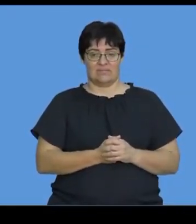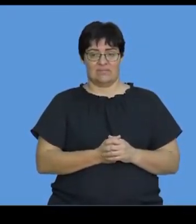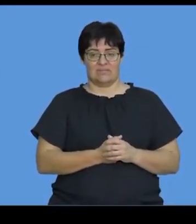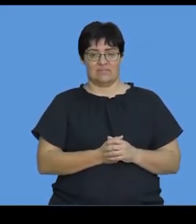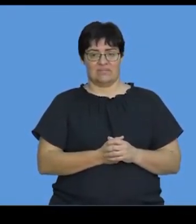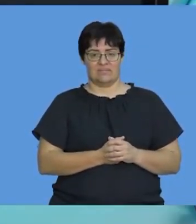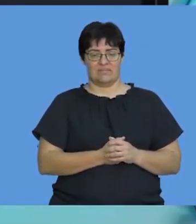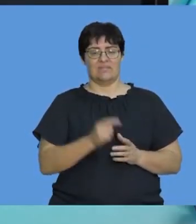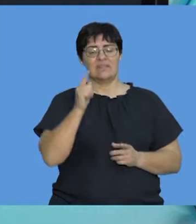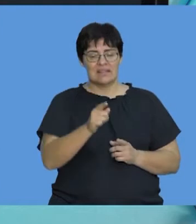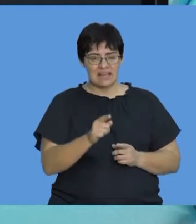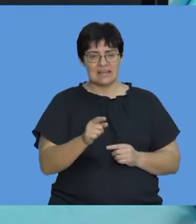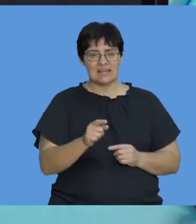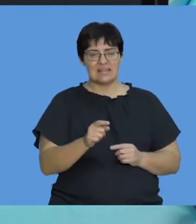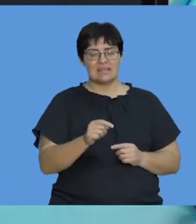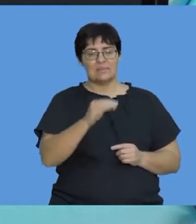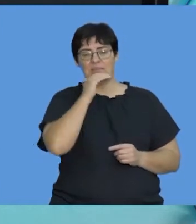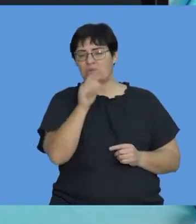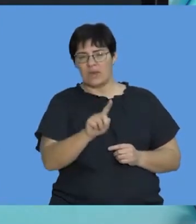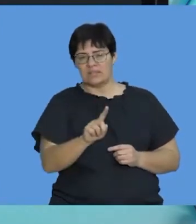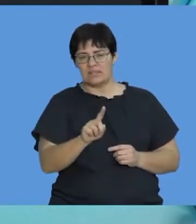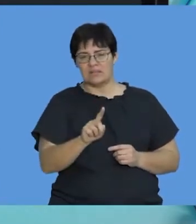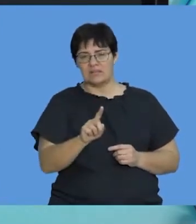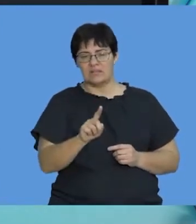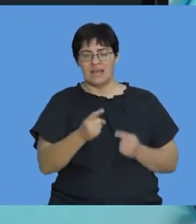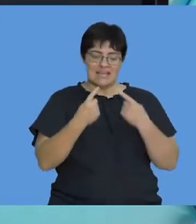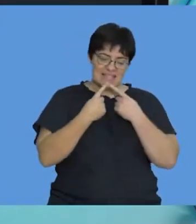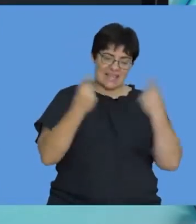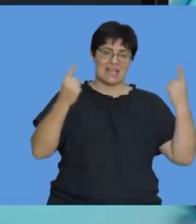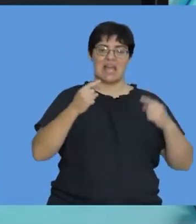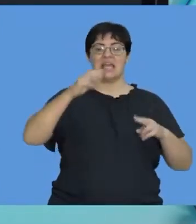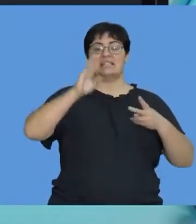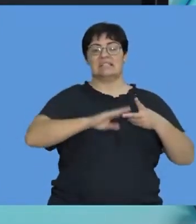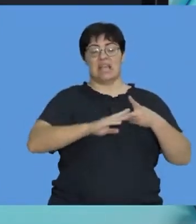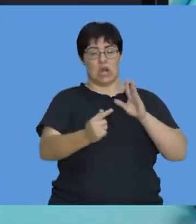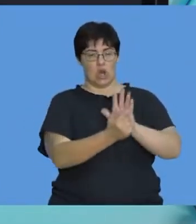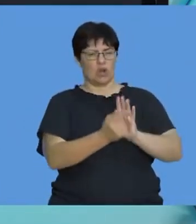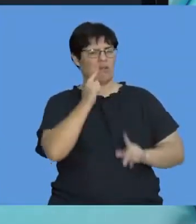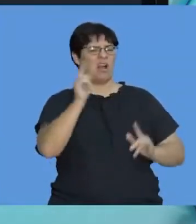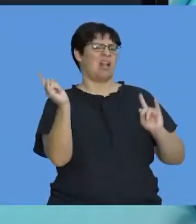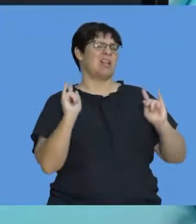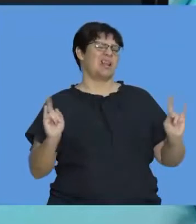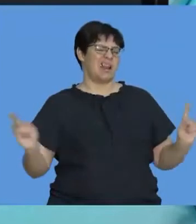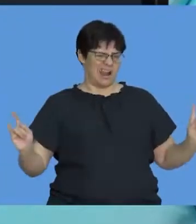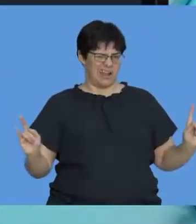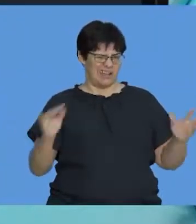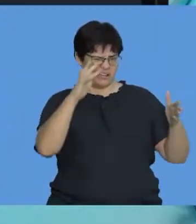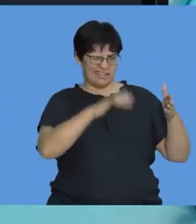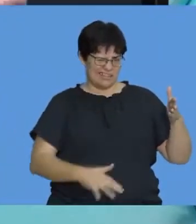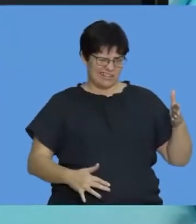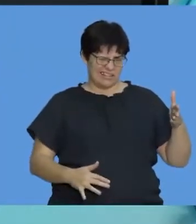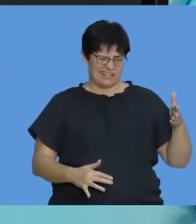that gets us to a different statement of Newton's second law. I gave you that nice long one where